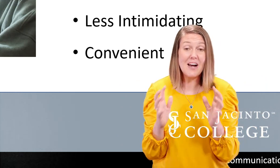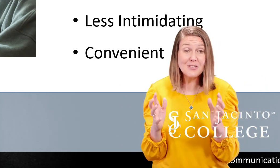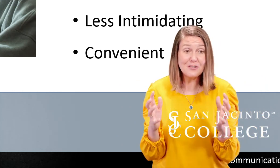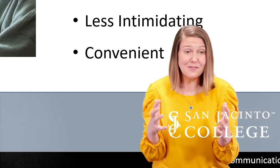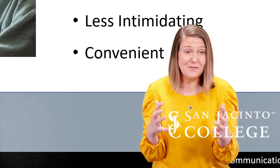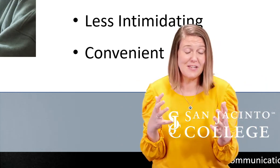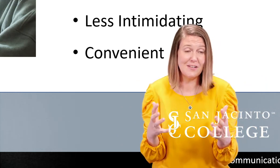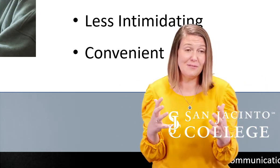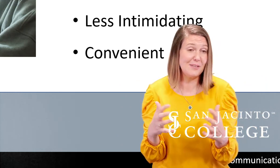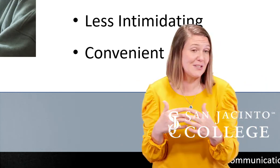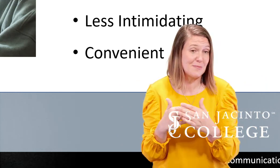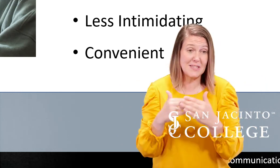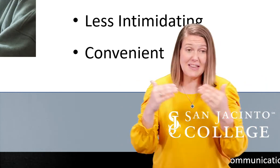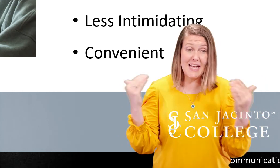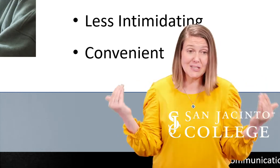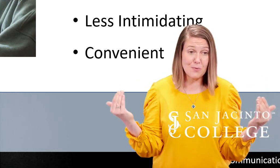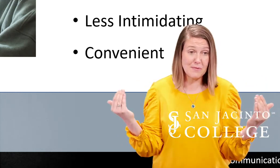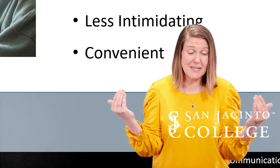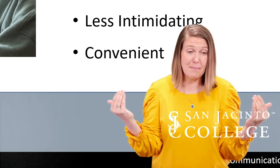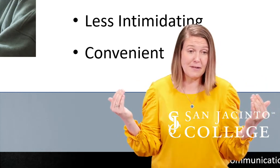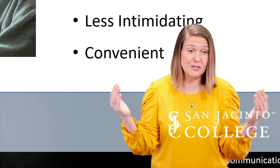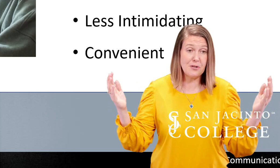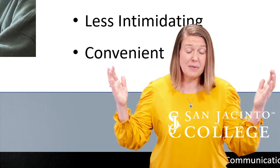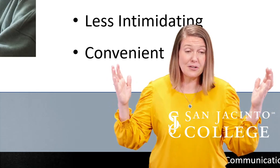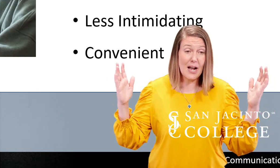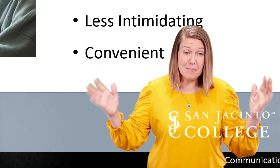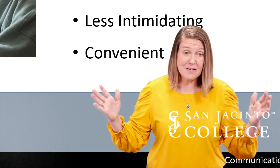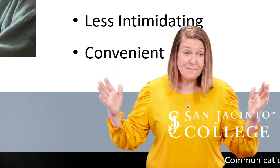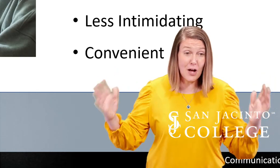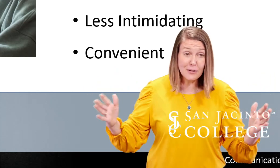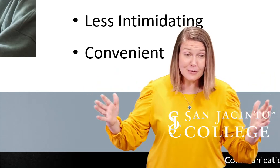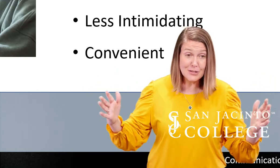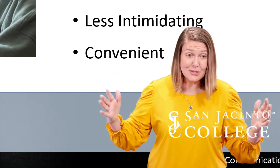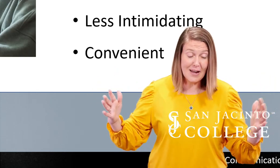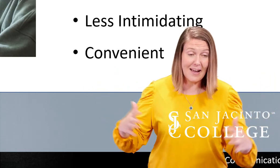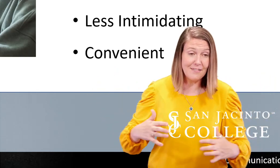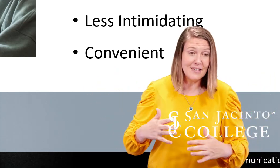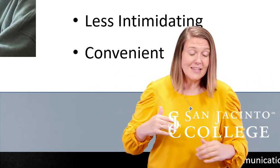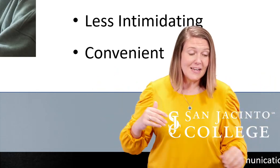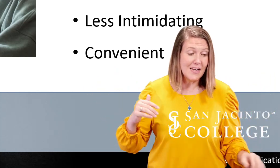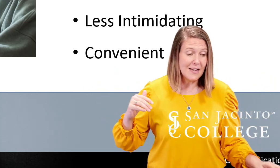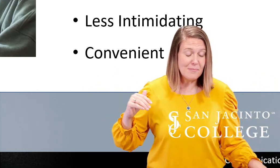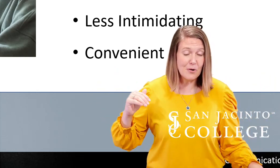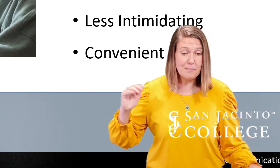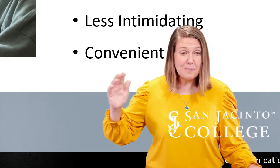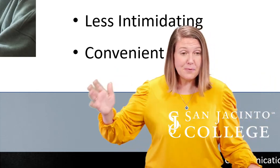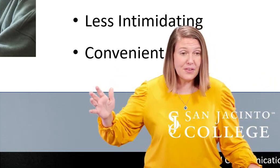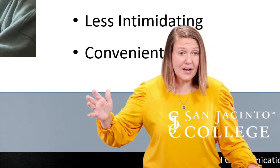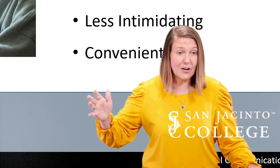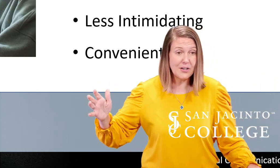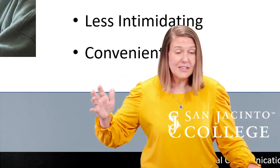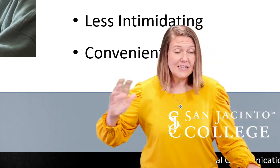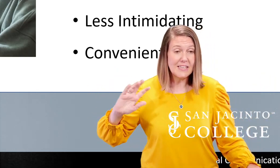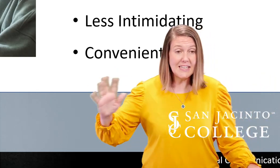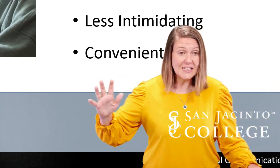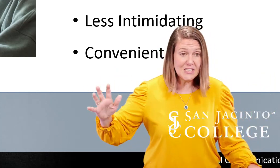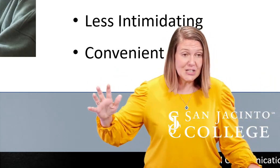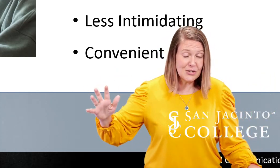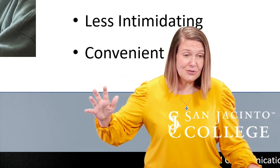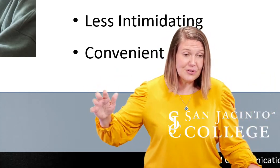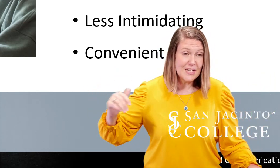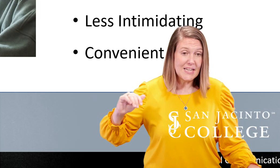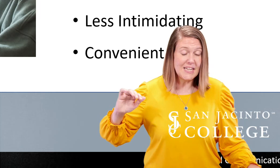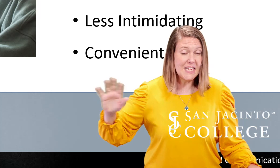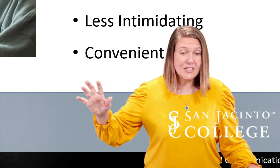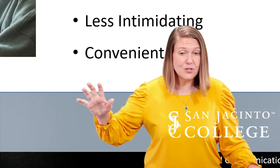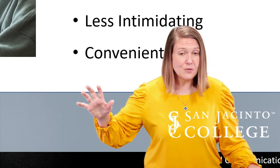about 150 online relationships, and that's where we tap out. So no matter how many followers you have, or people that are linked to